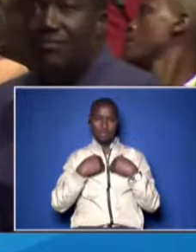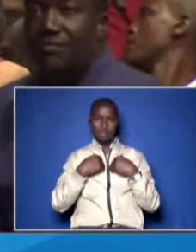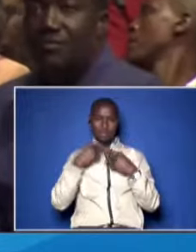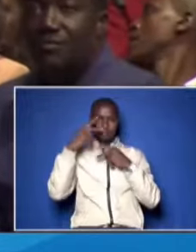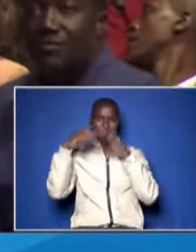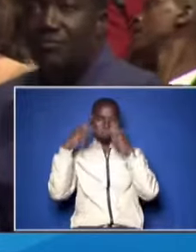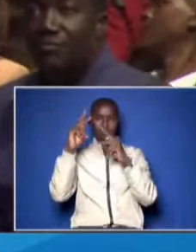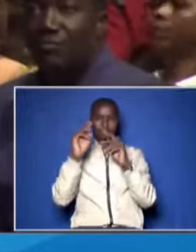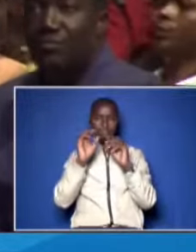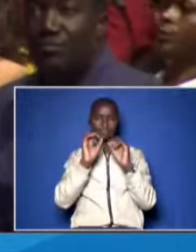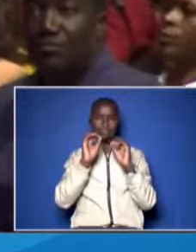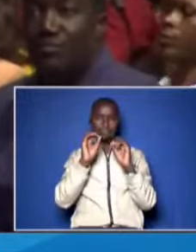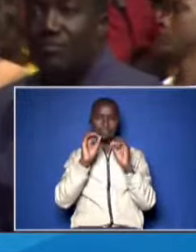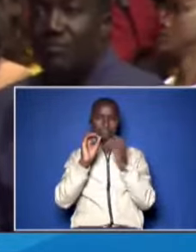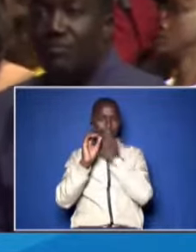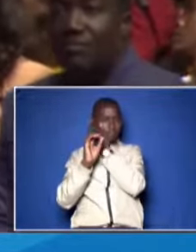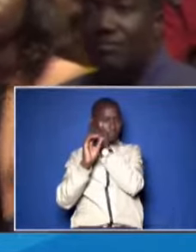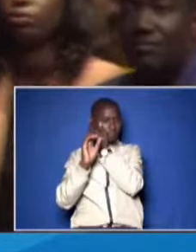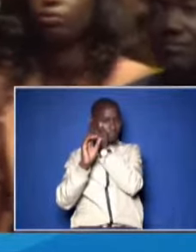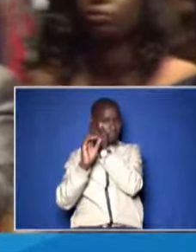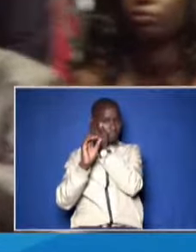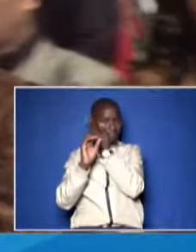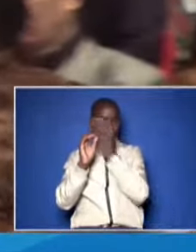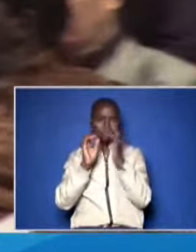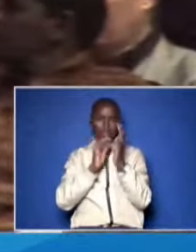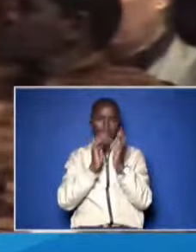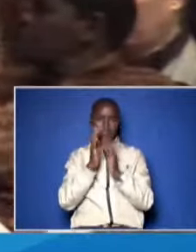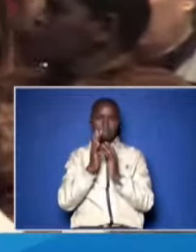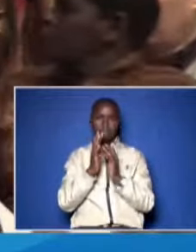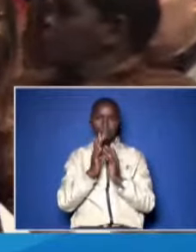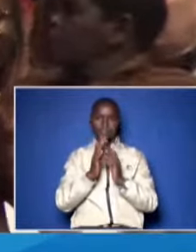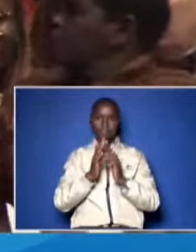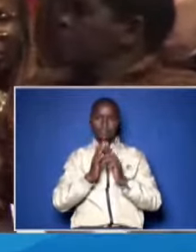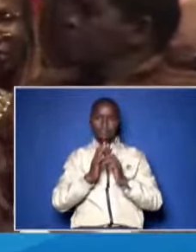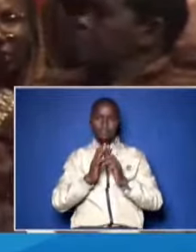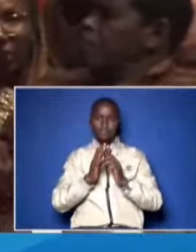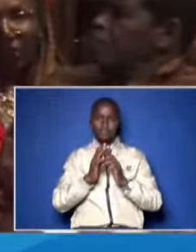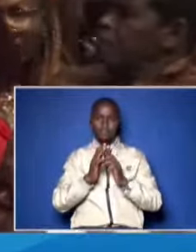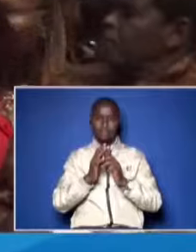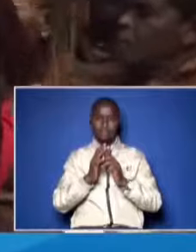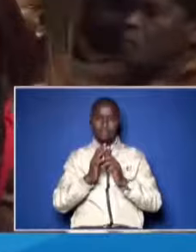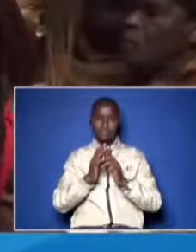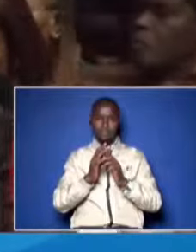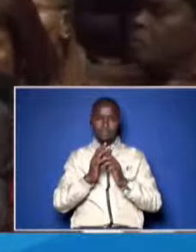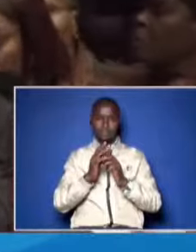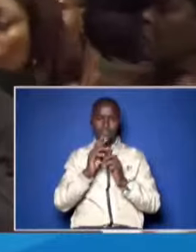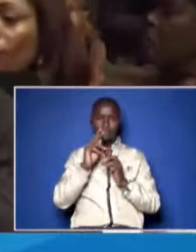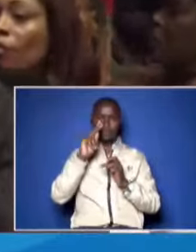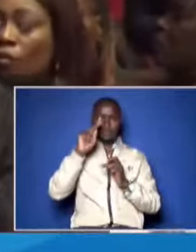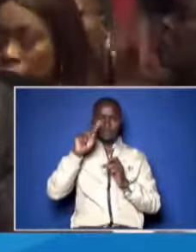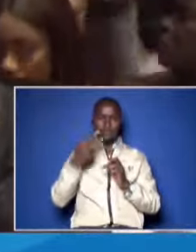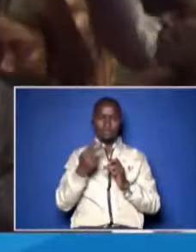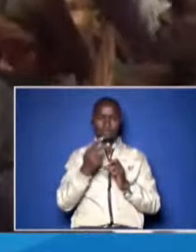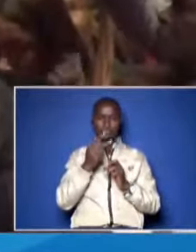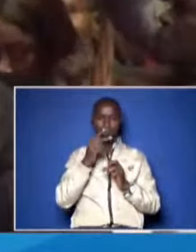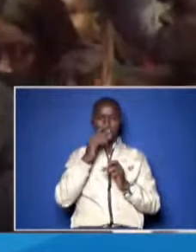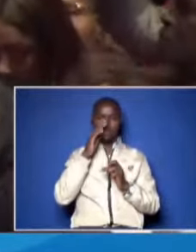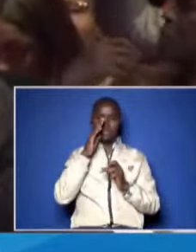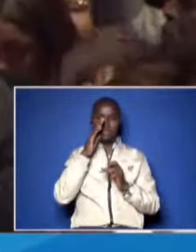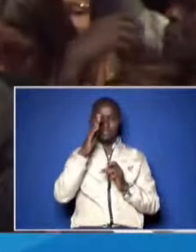prophecies yet the Bible 2,500